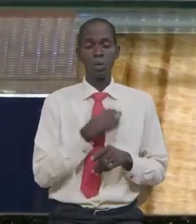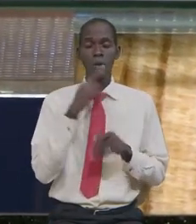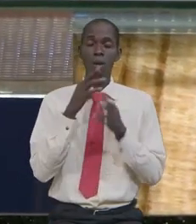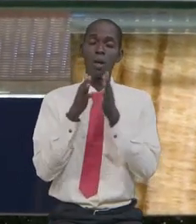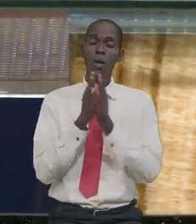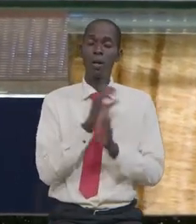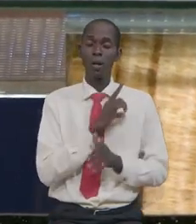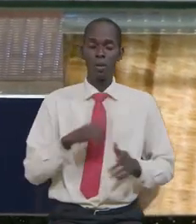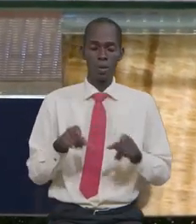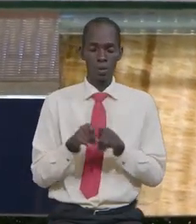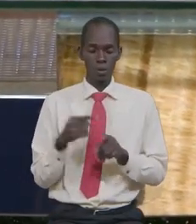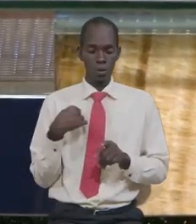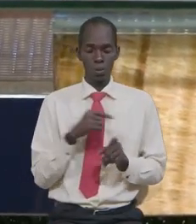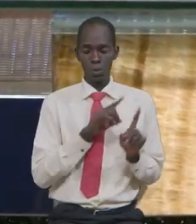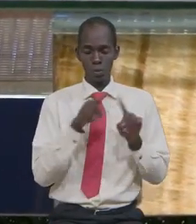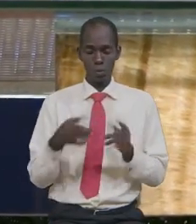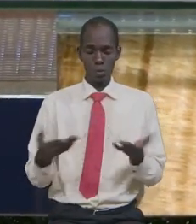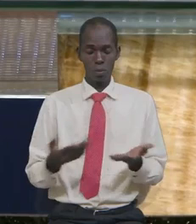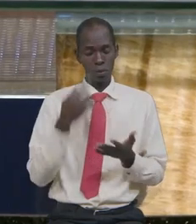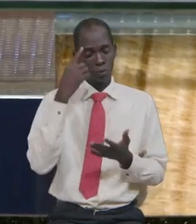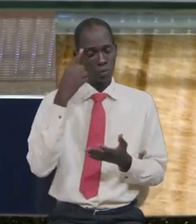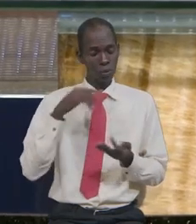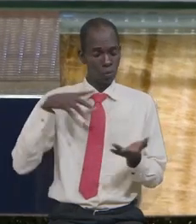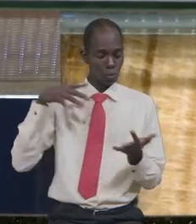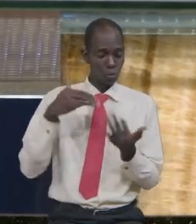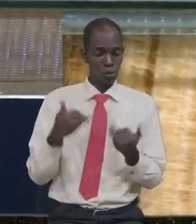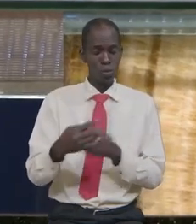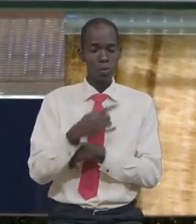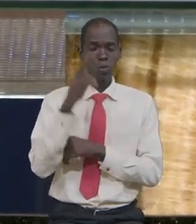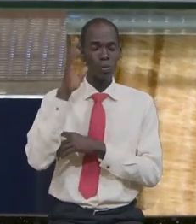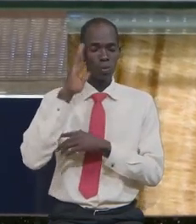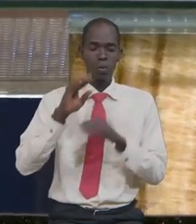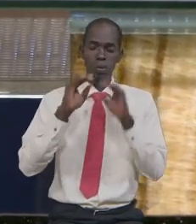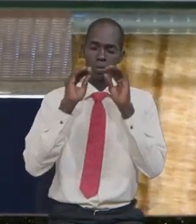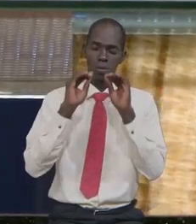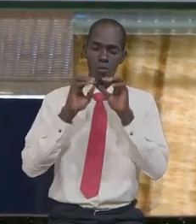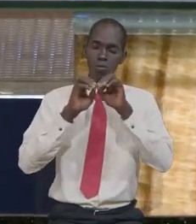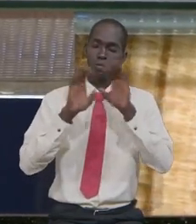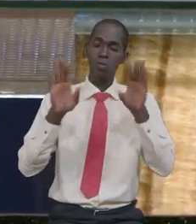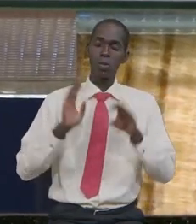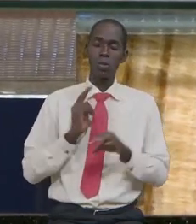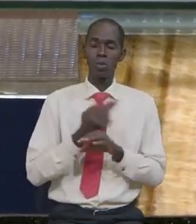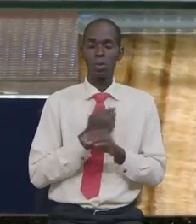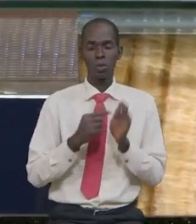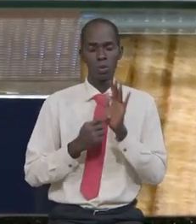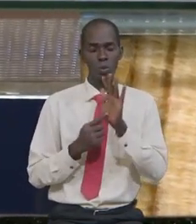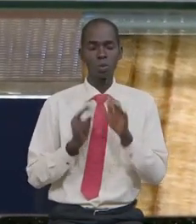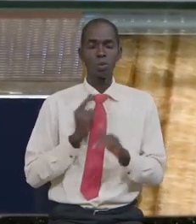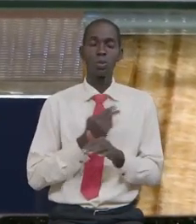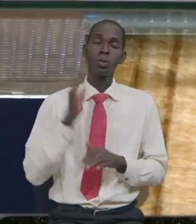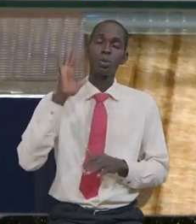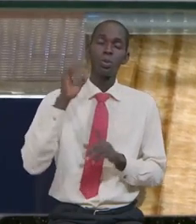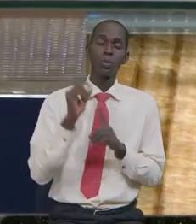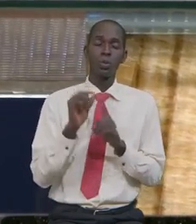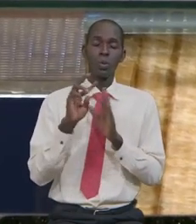to the study today, that you enlighten us. You show us your word, your will, the